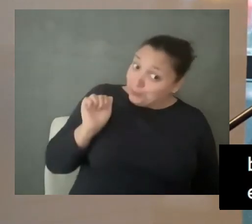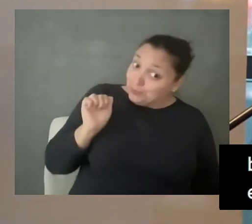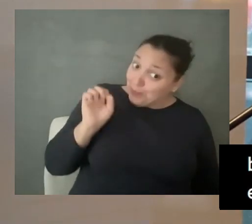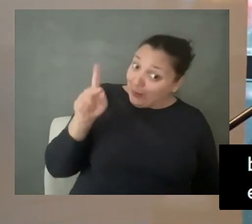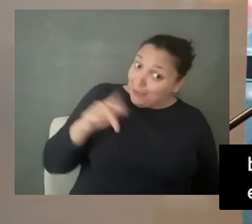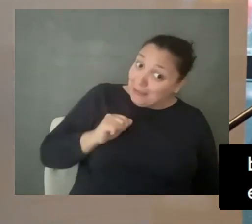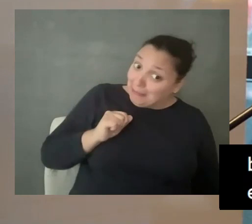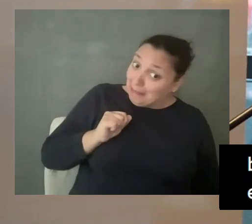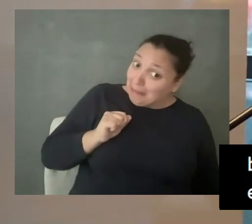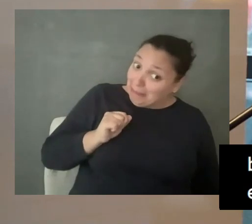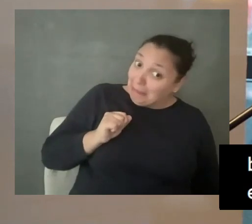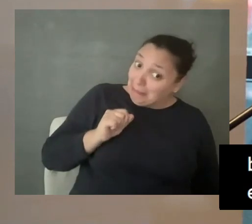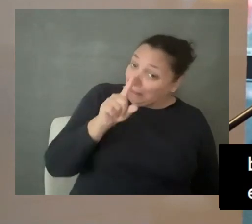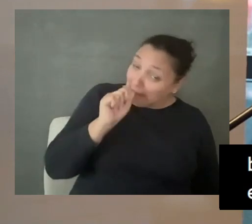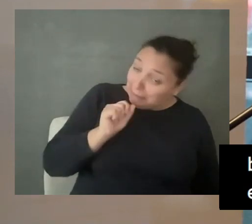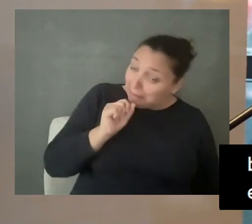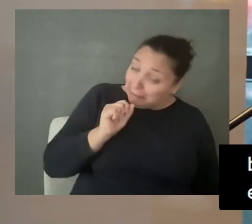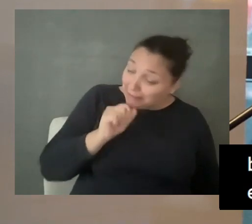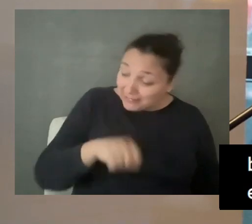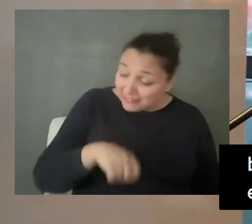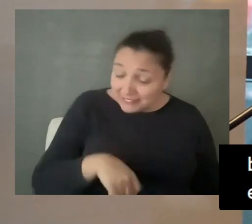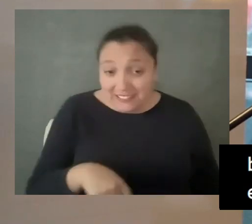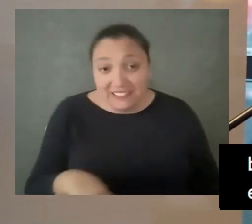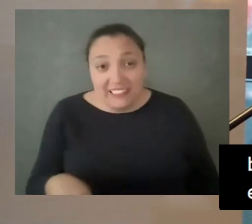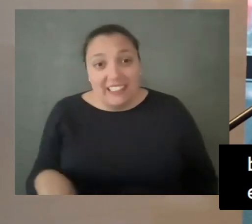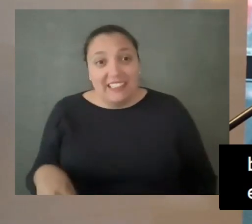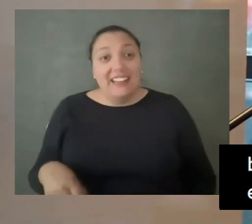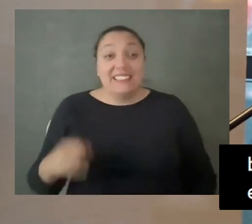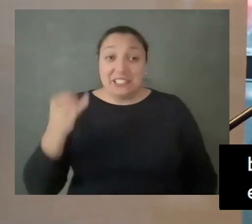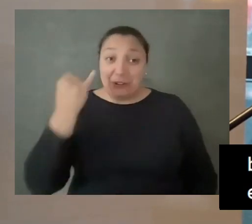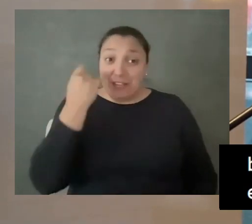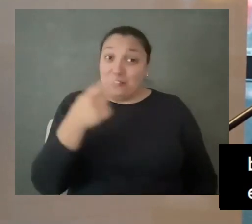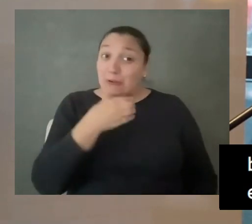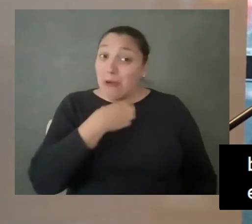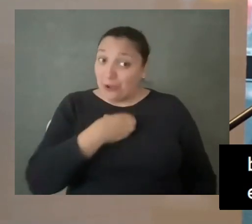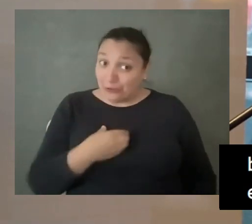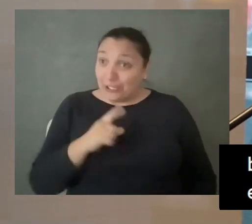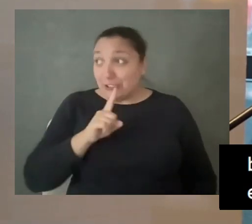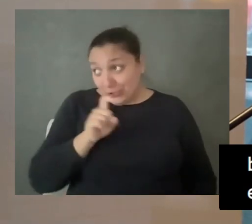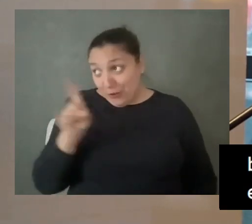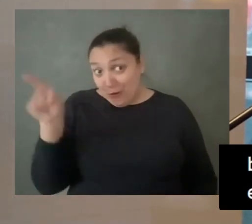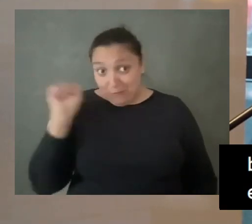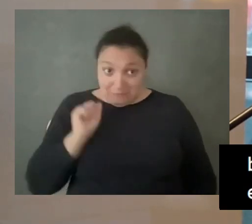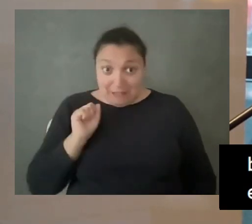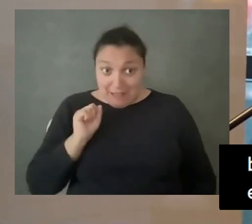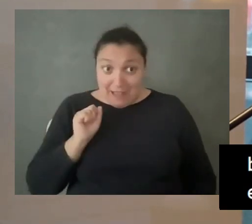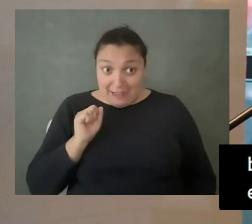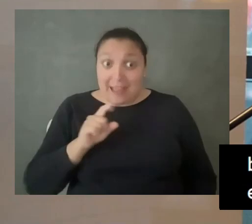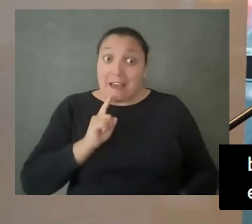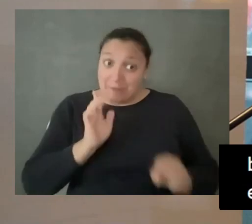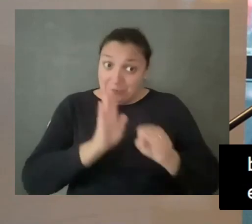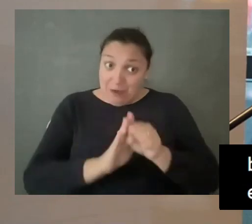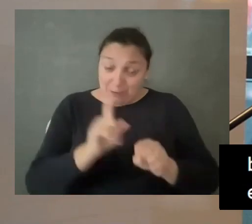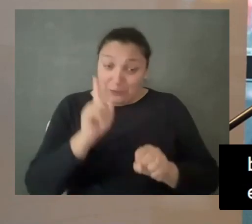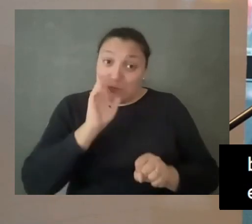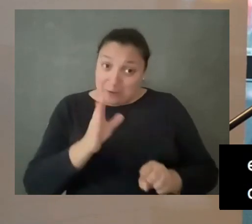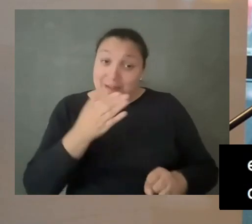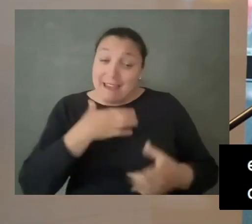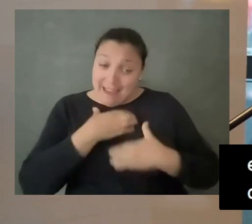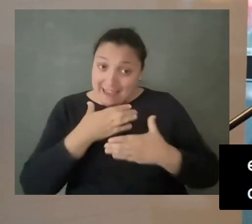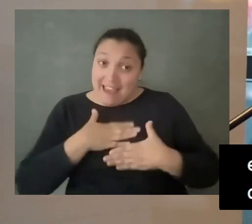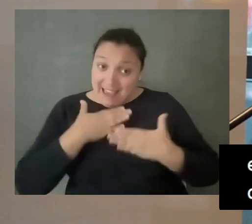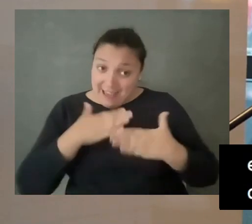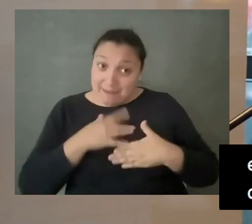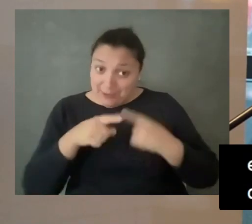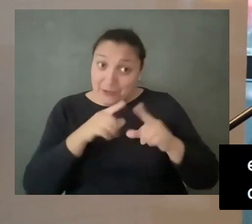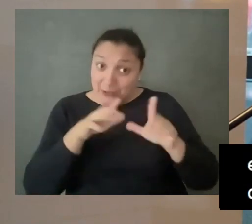So, you know, if you leave here, you're feeling nauseous, just walk up the block. And I promise you, you're going to be happy when you leave. It's well